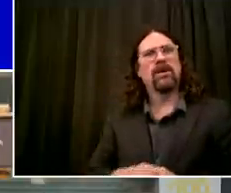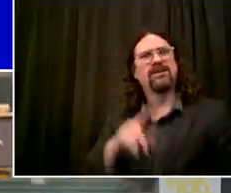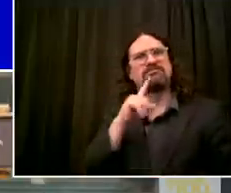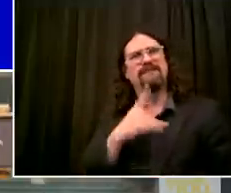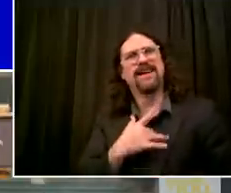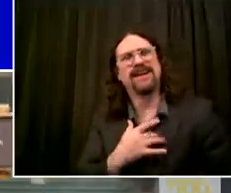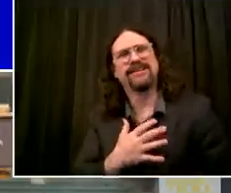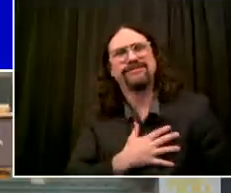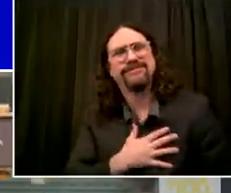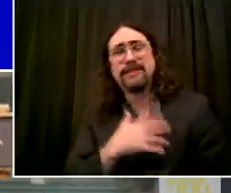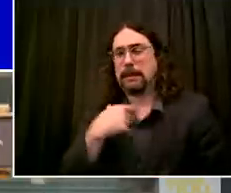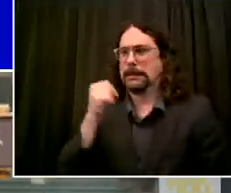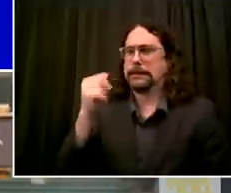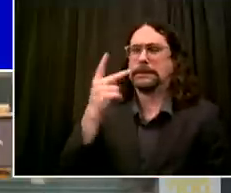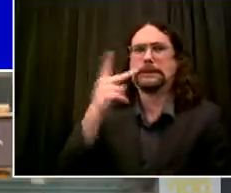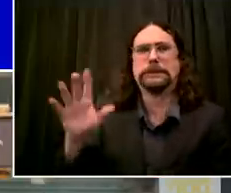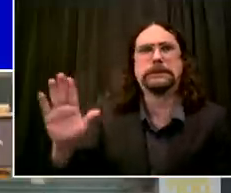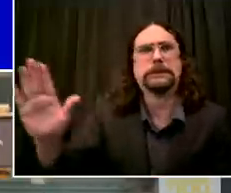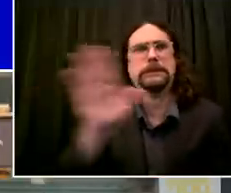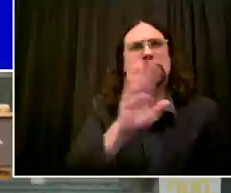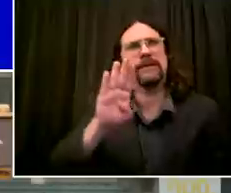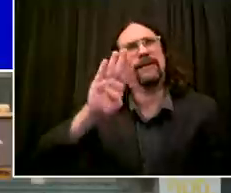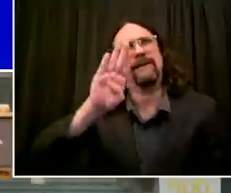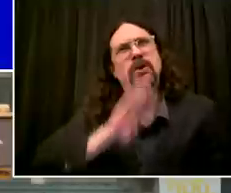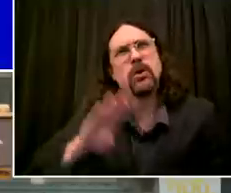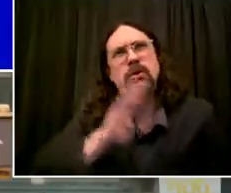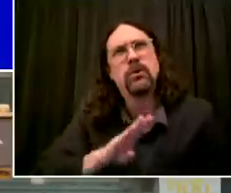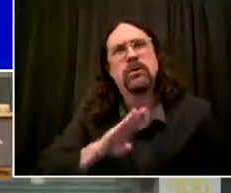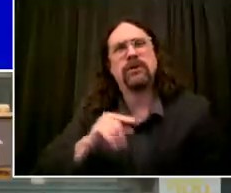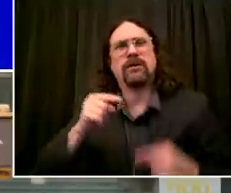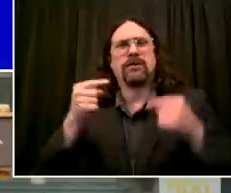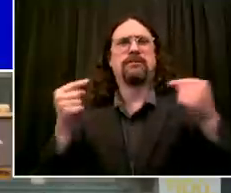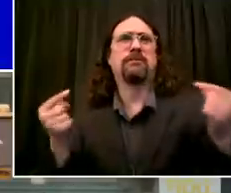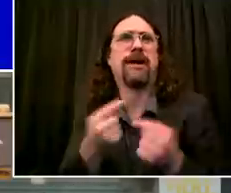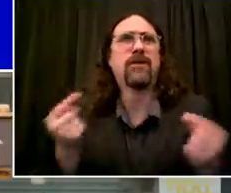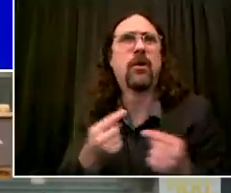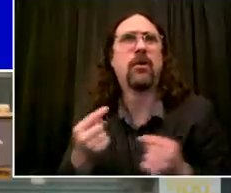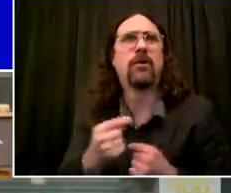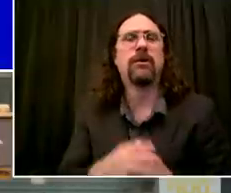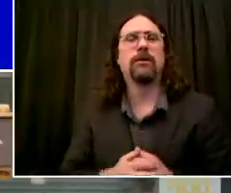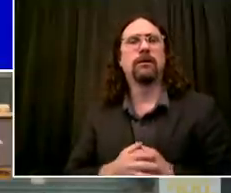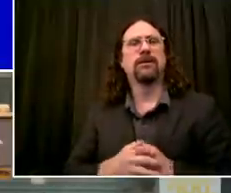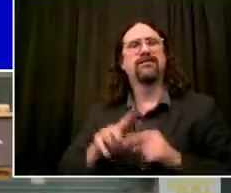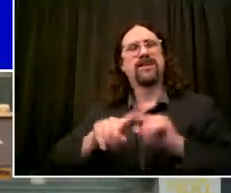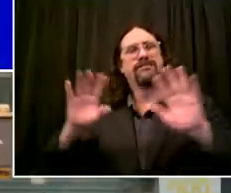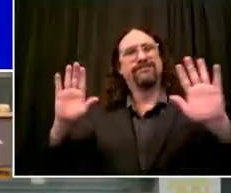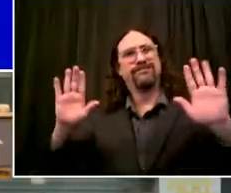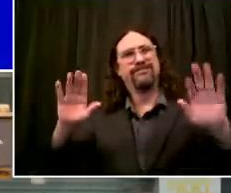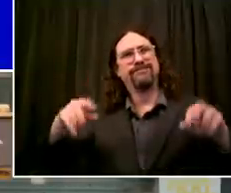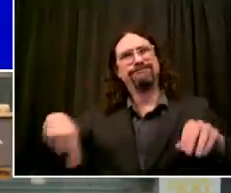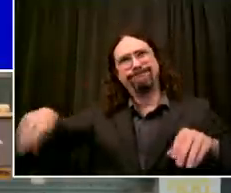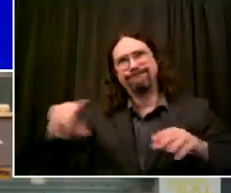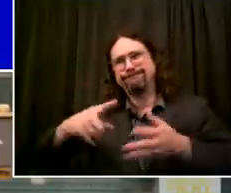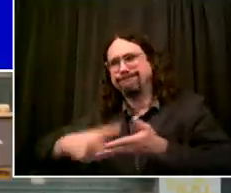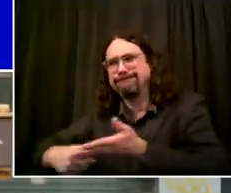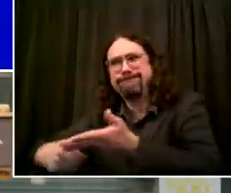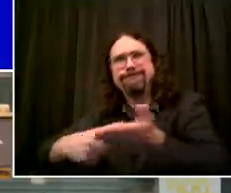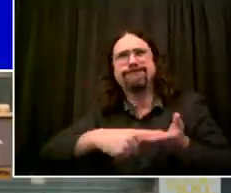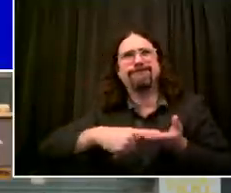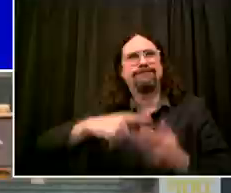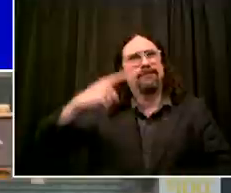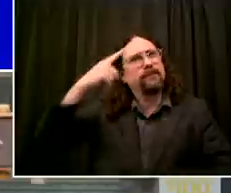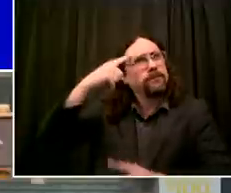will rebuild and we will come back and we're not going anywhere. And I want you all to hear